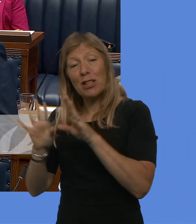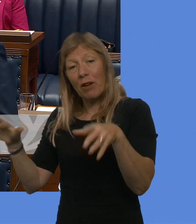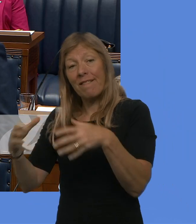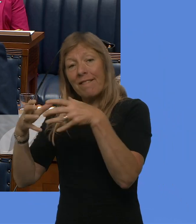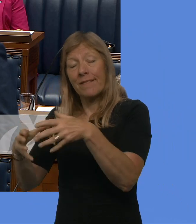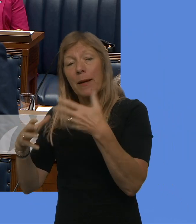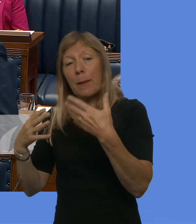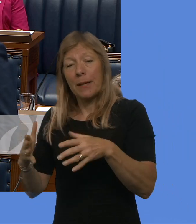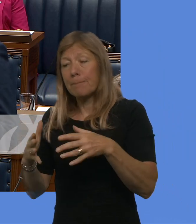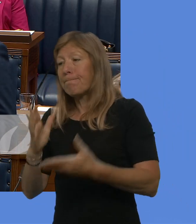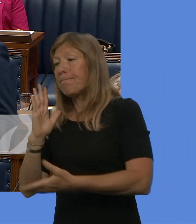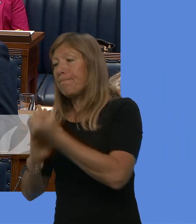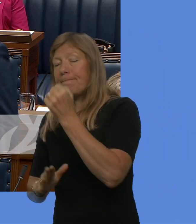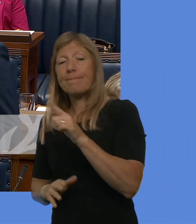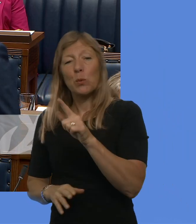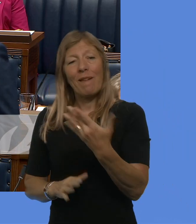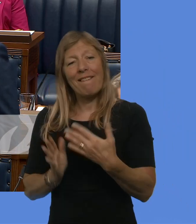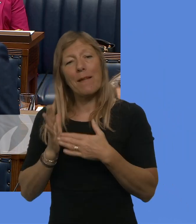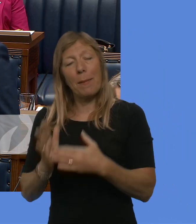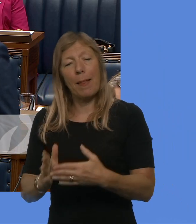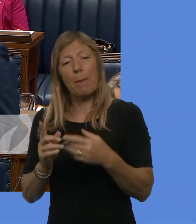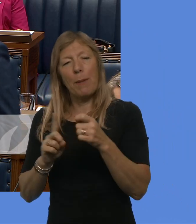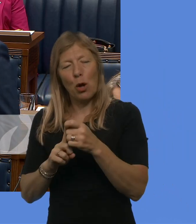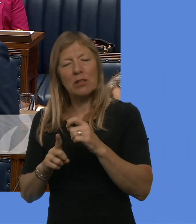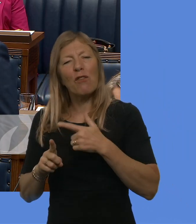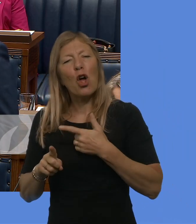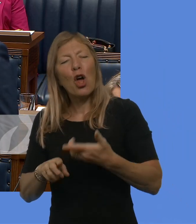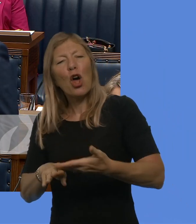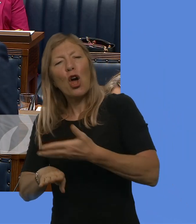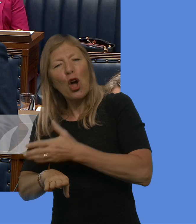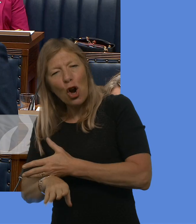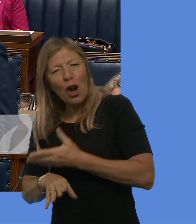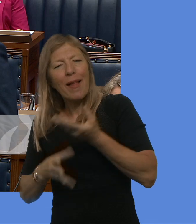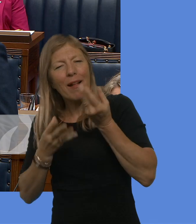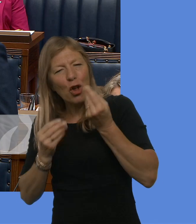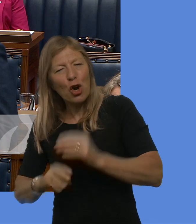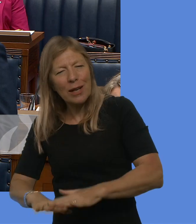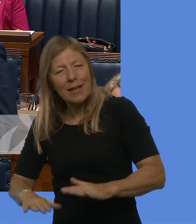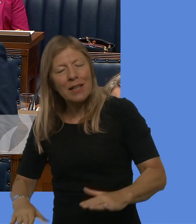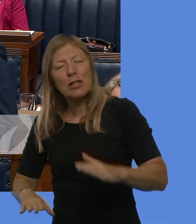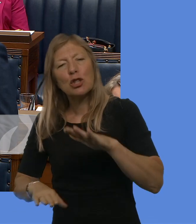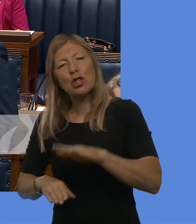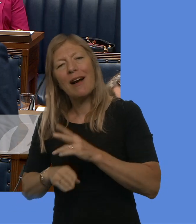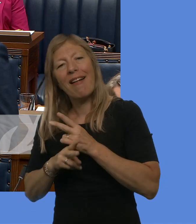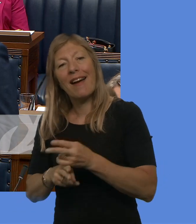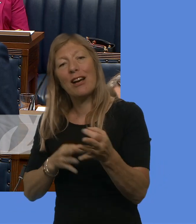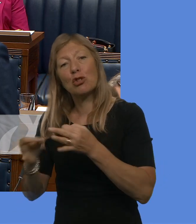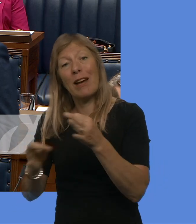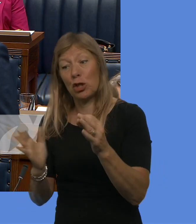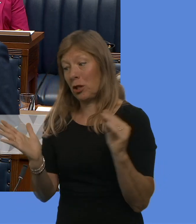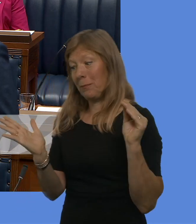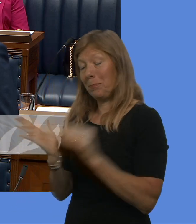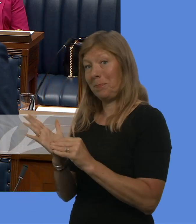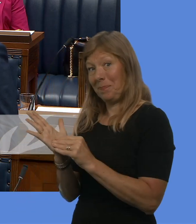million for the early learning childcare strategy. Within that, there is funding which will be able